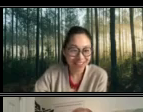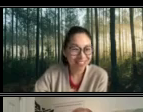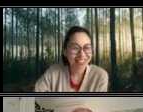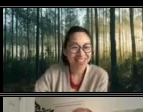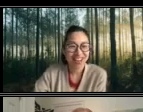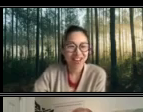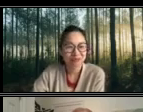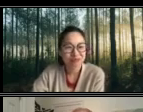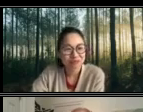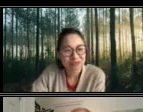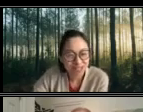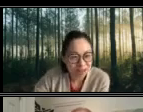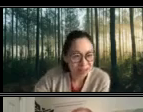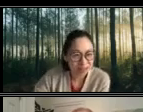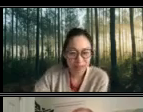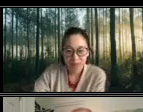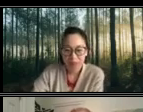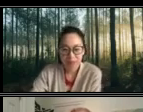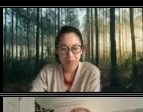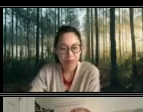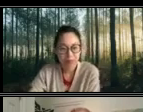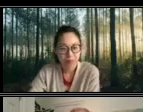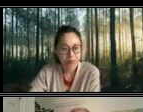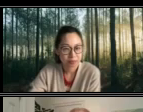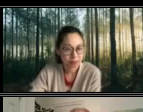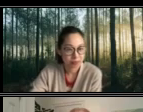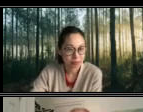okay. Dr. Pennick?